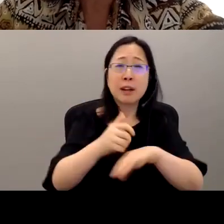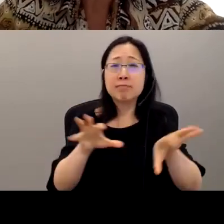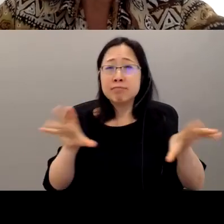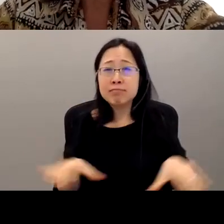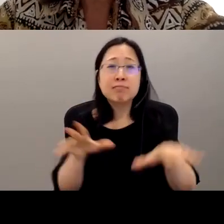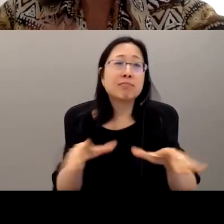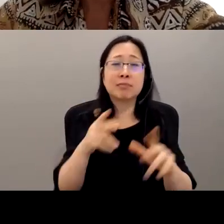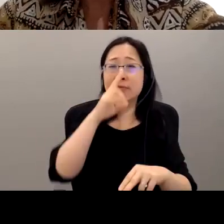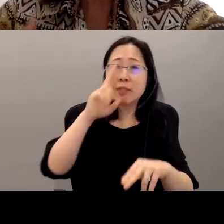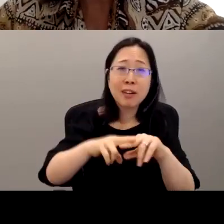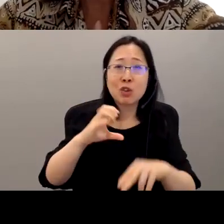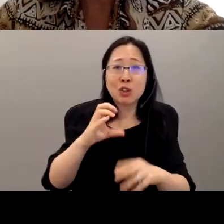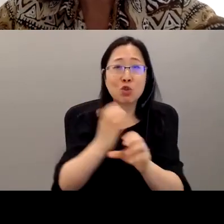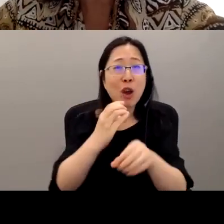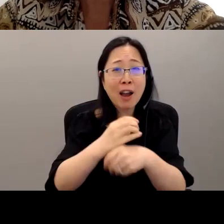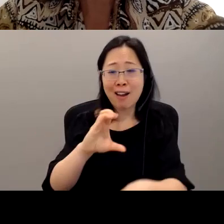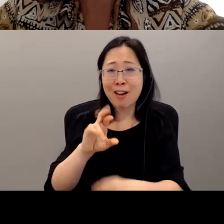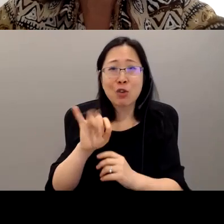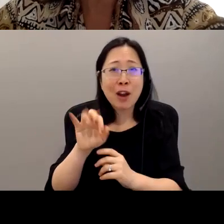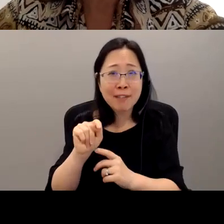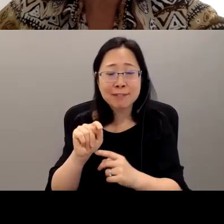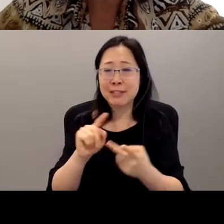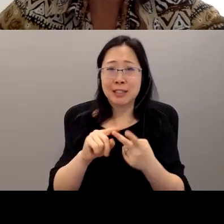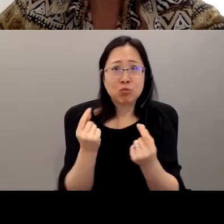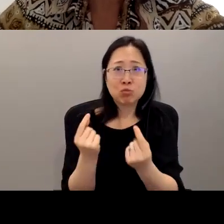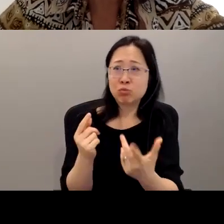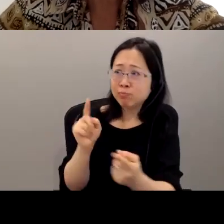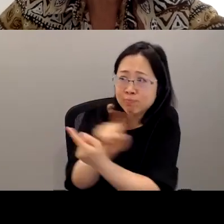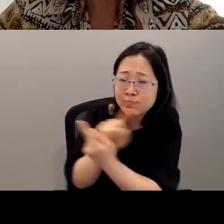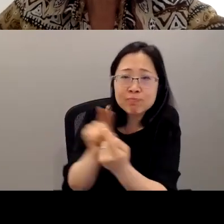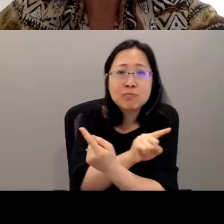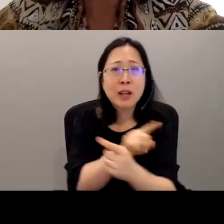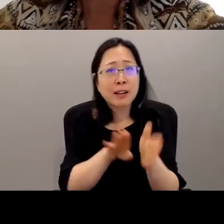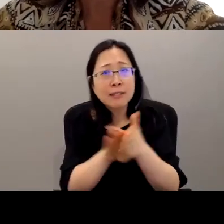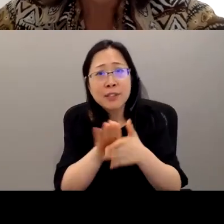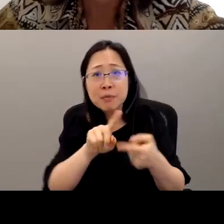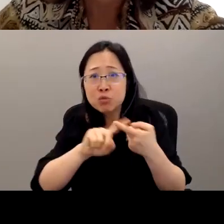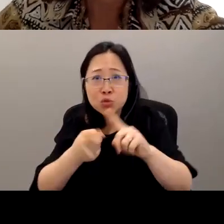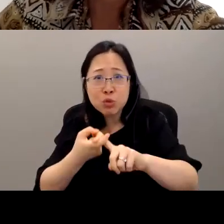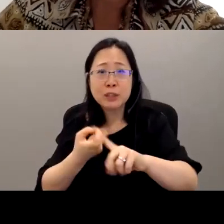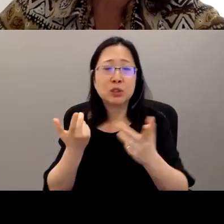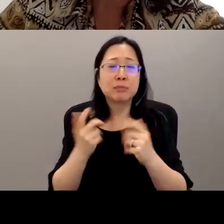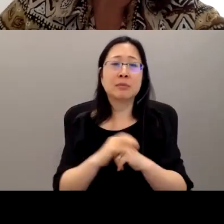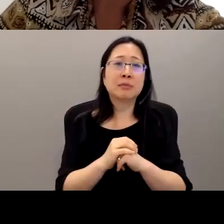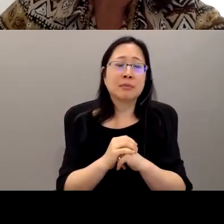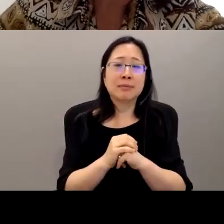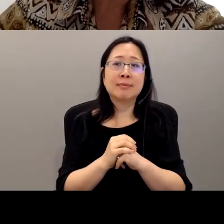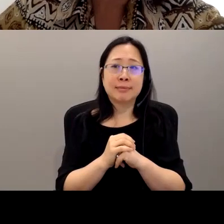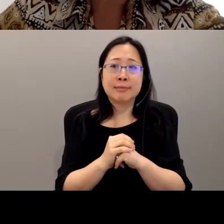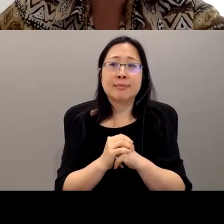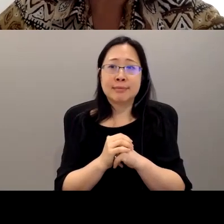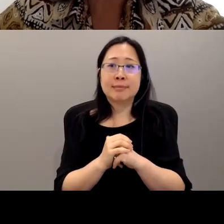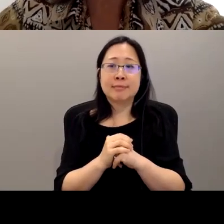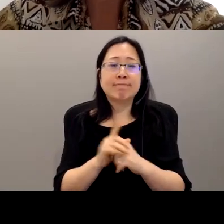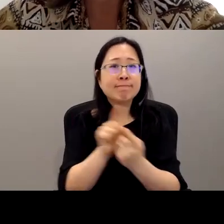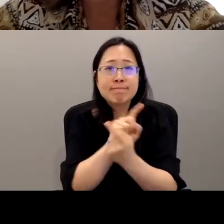together, they can build those relationships and build friendships outside of the group